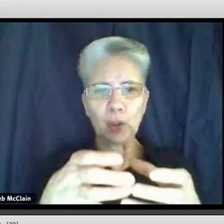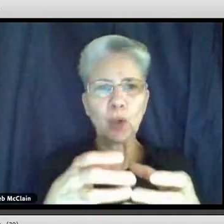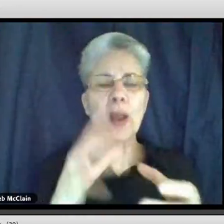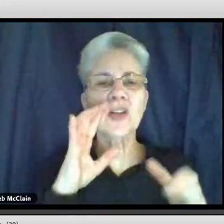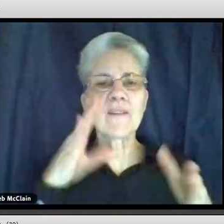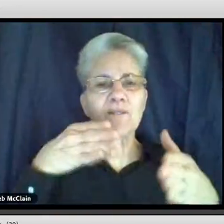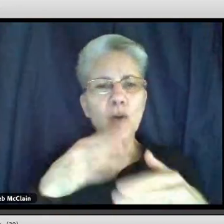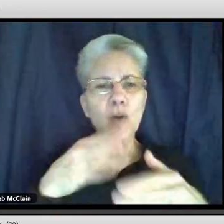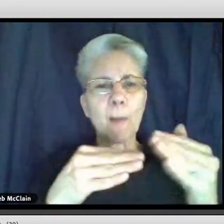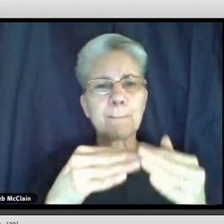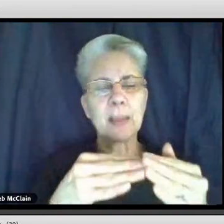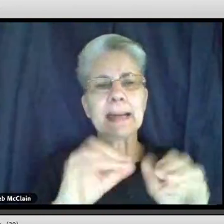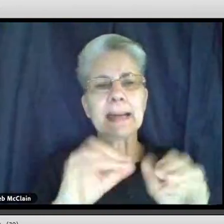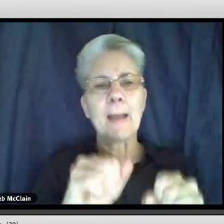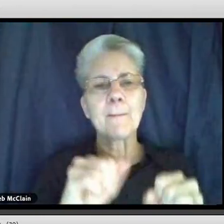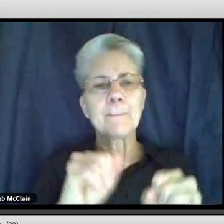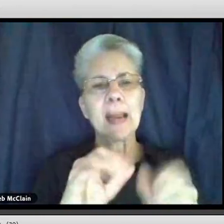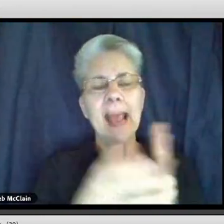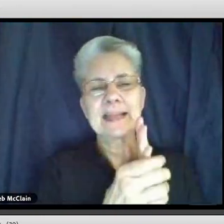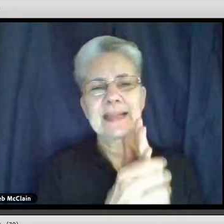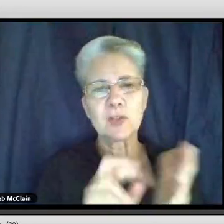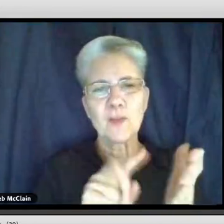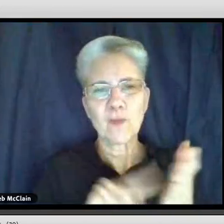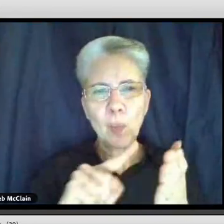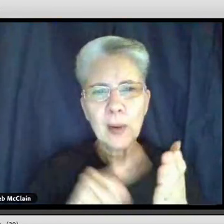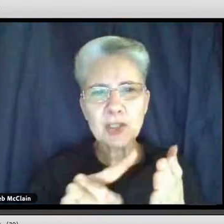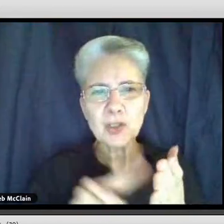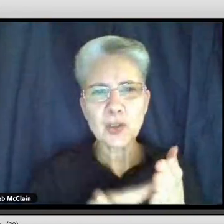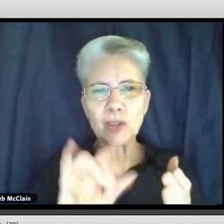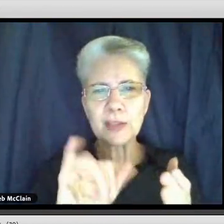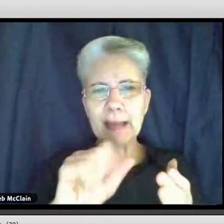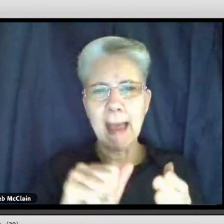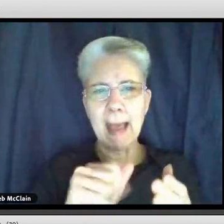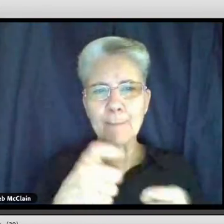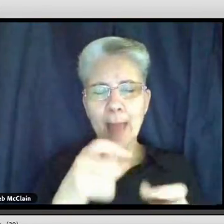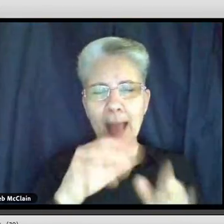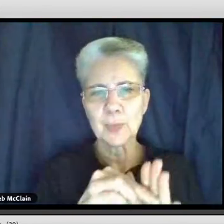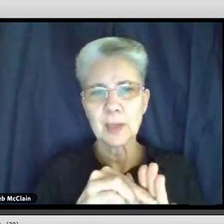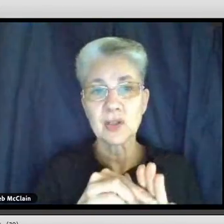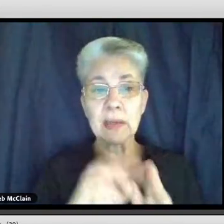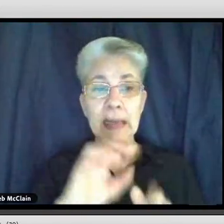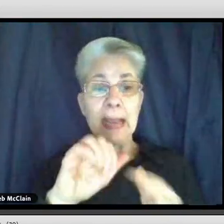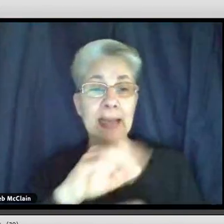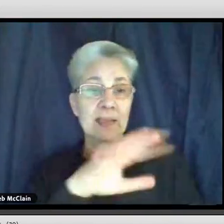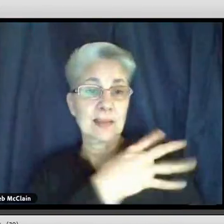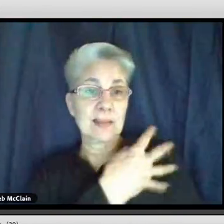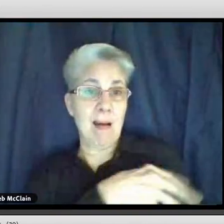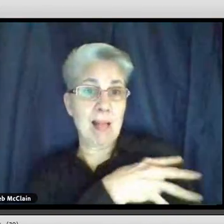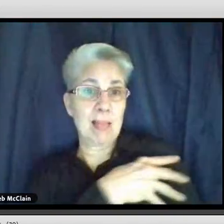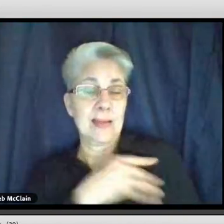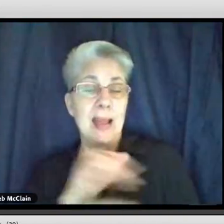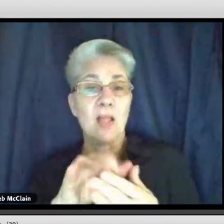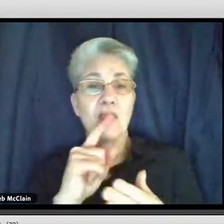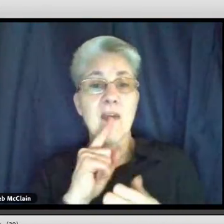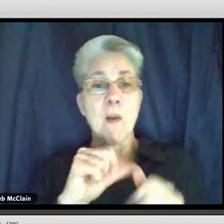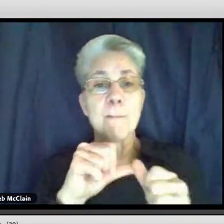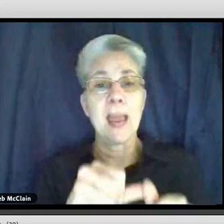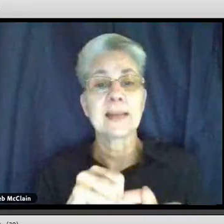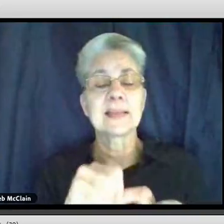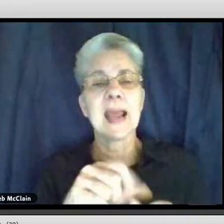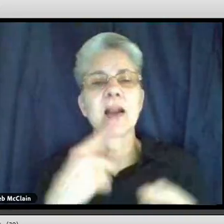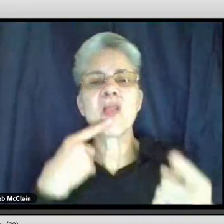on building capability and skills for research data management, and they are based in Scotland. And this group is who maintains the agreed